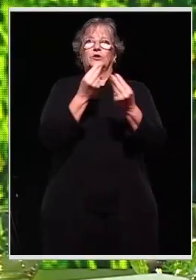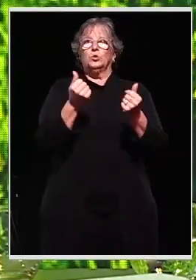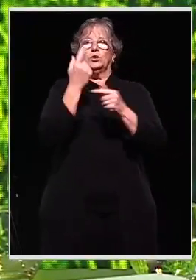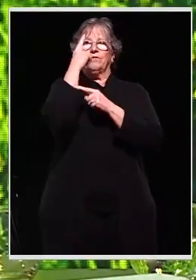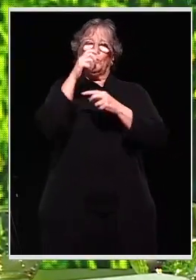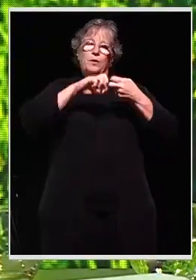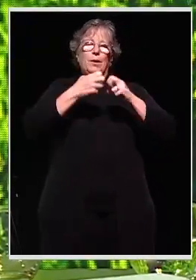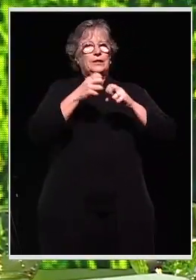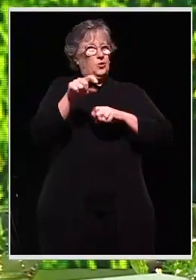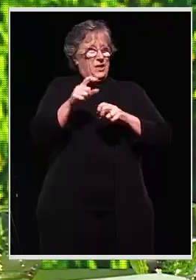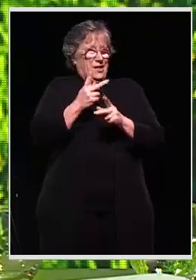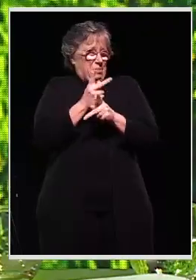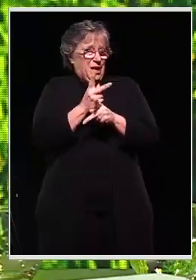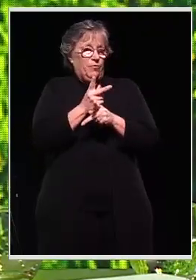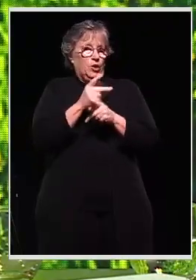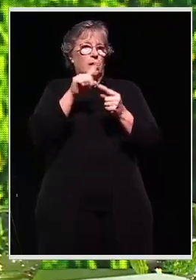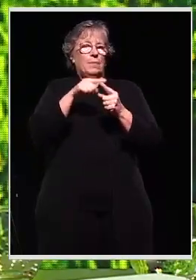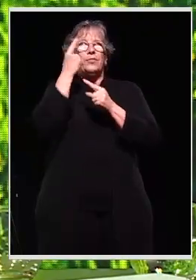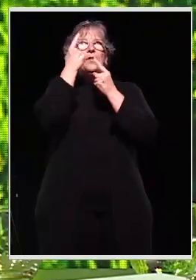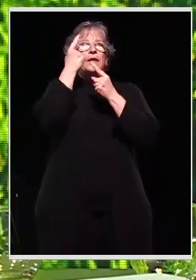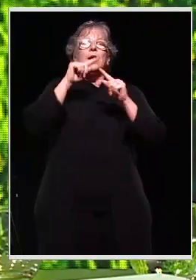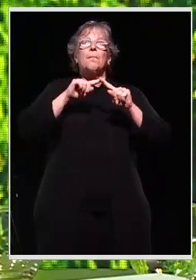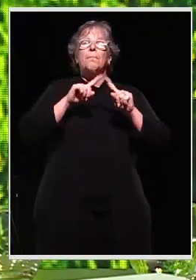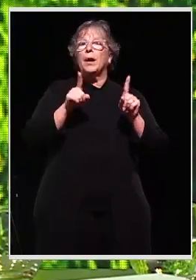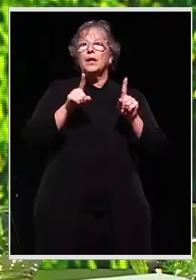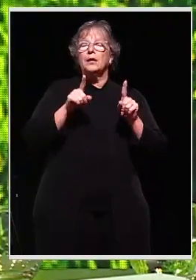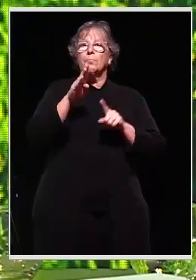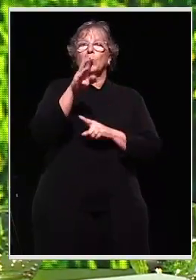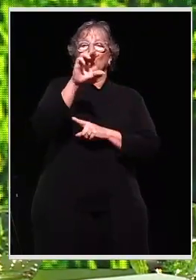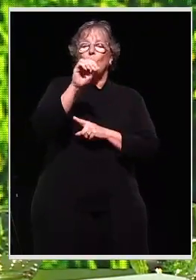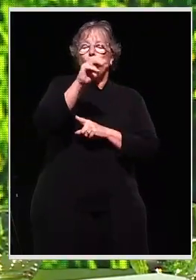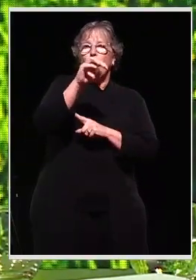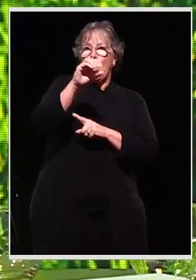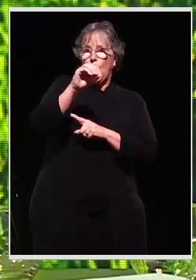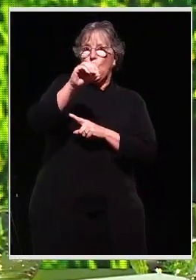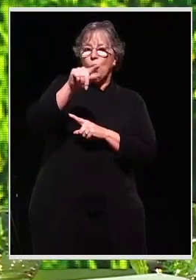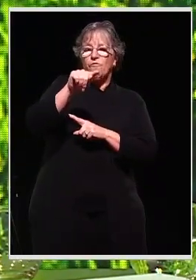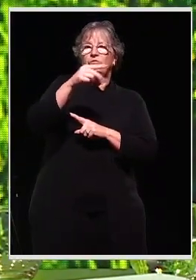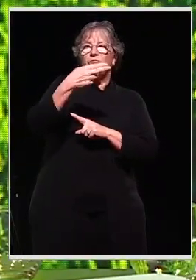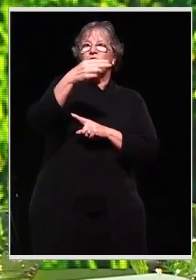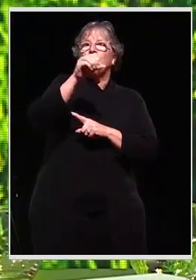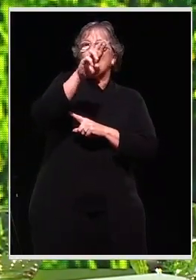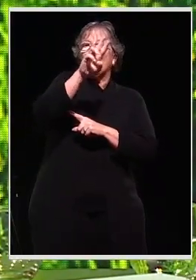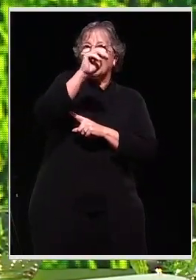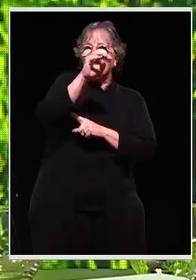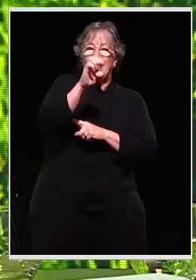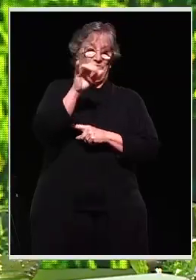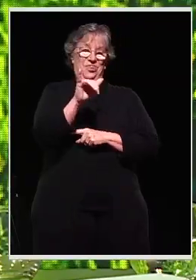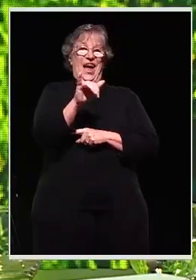little careful about that thinking. However, the bromoform, which comes from the brown algae, is actually